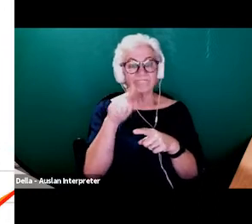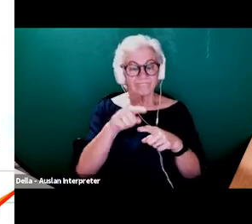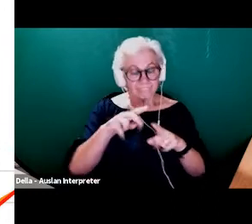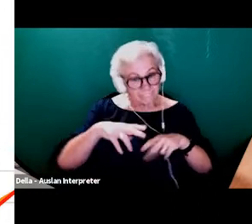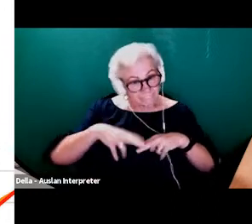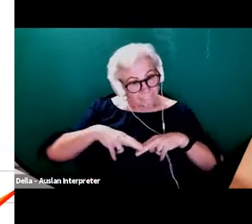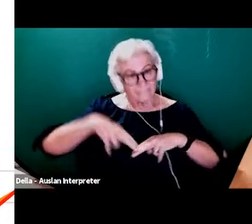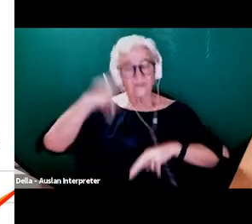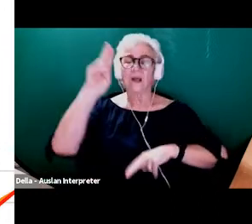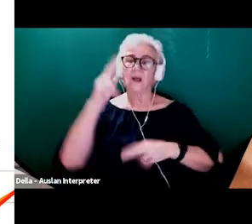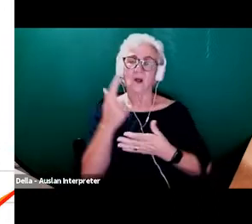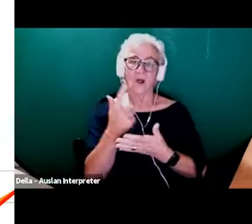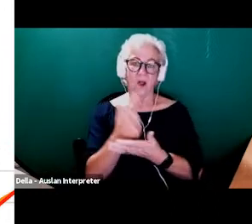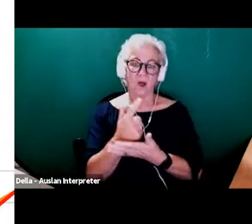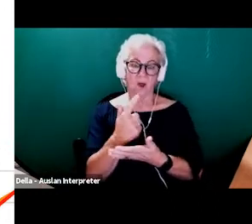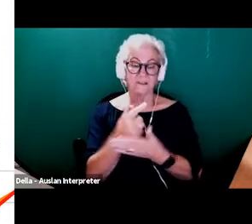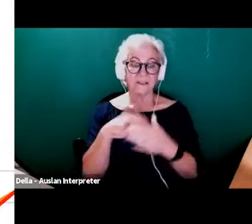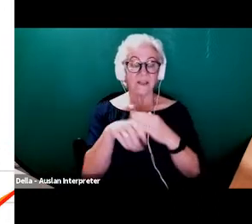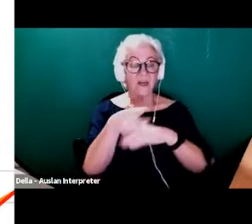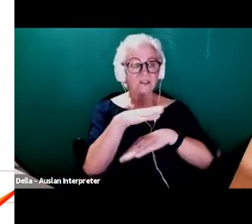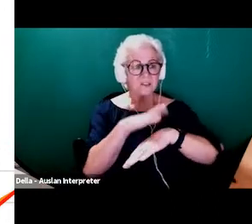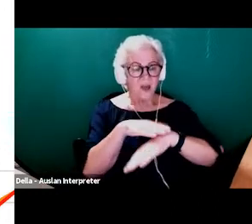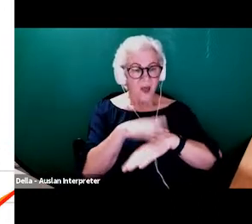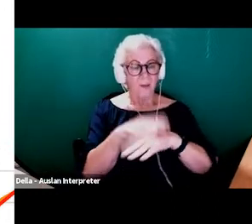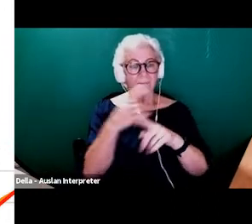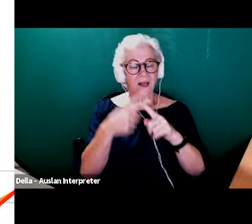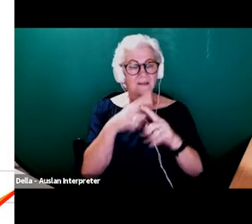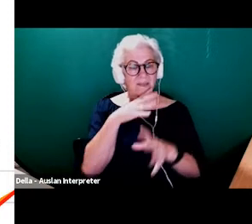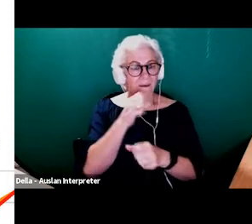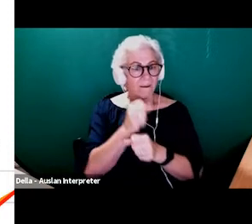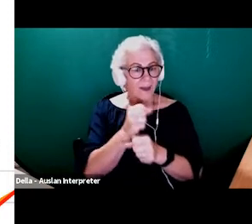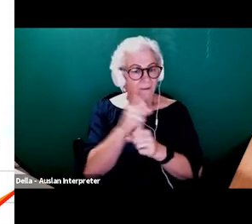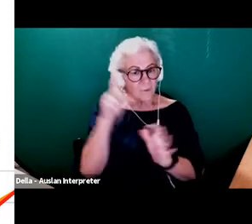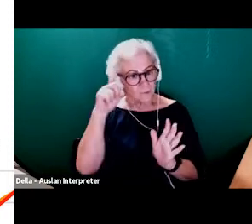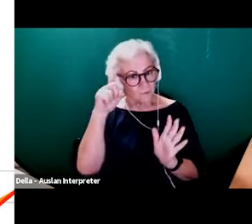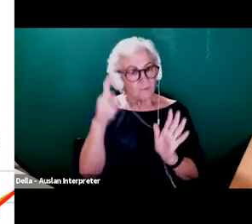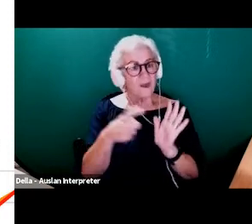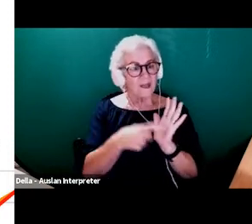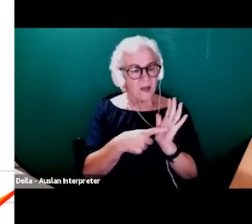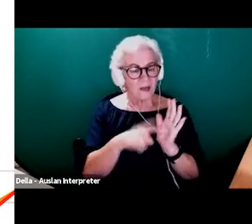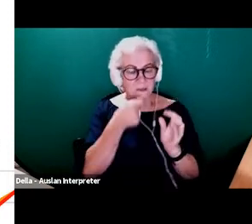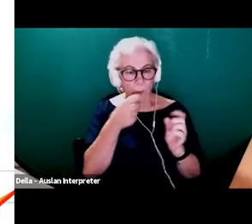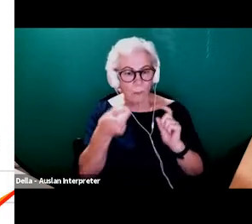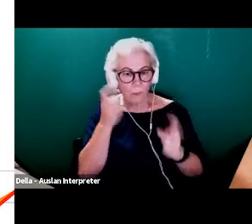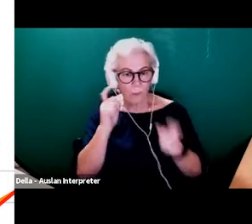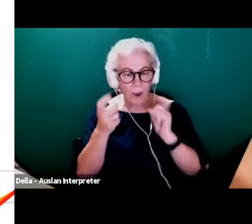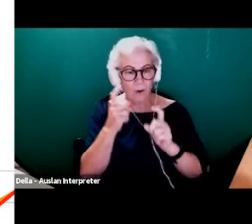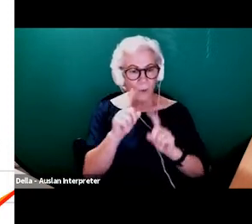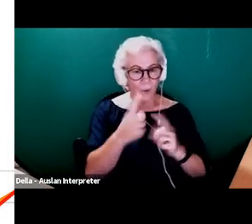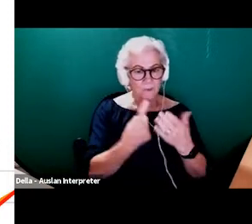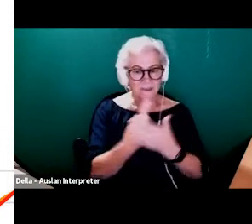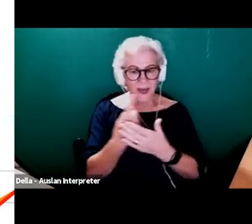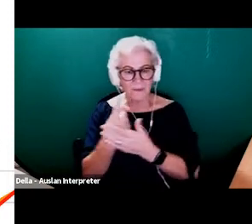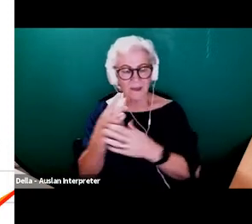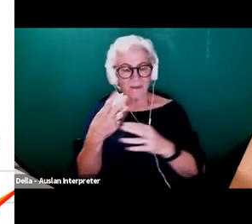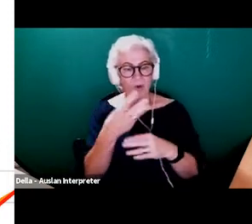Throughout this period and with government recognition that there was concerns around what was happening around illicit drug use and